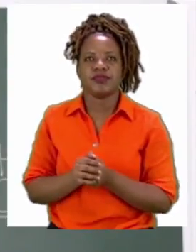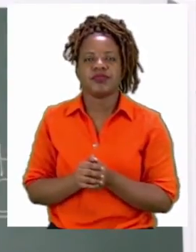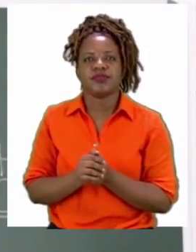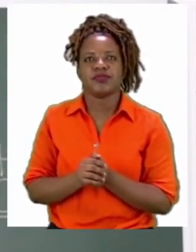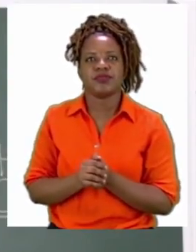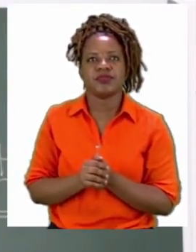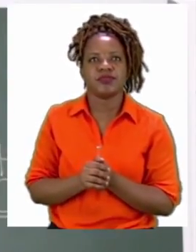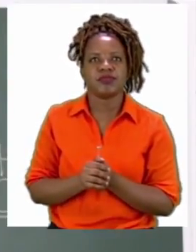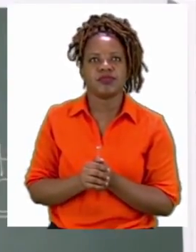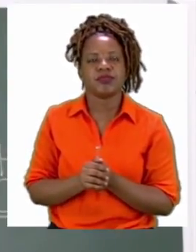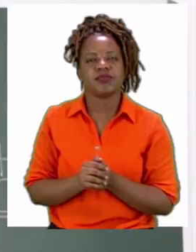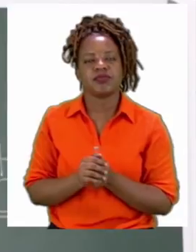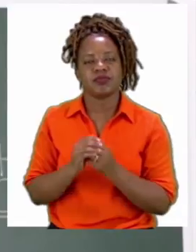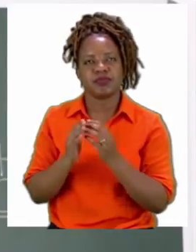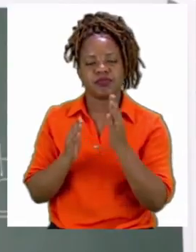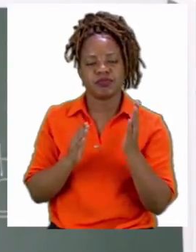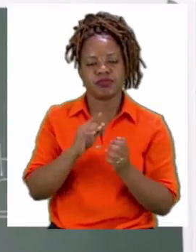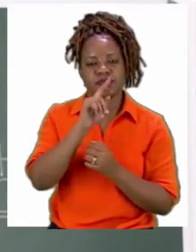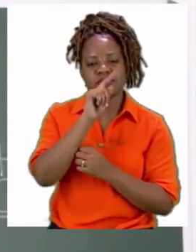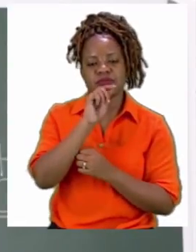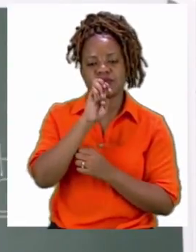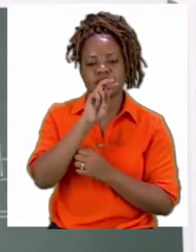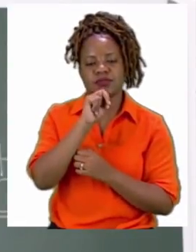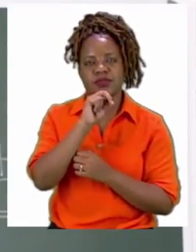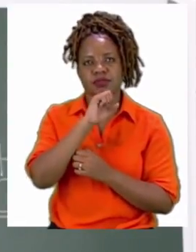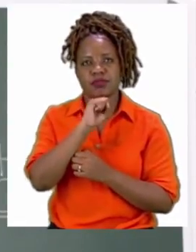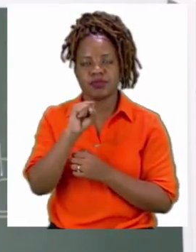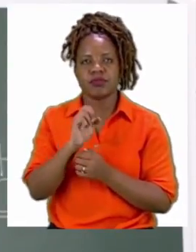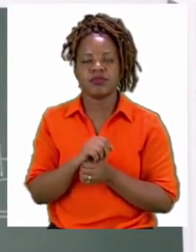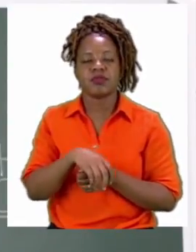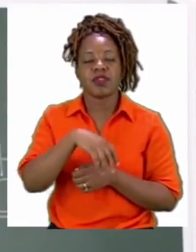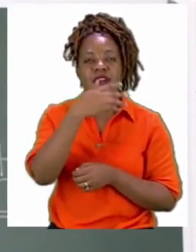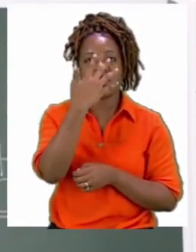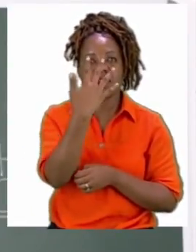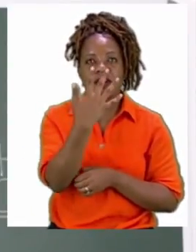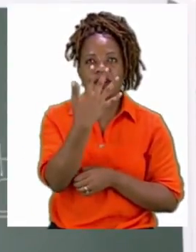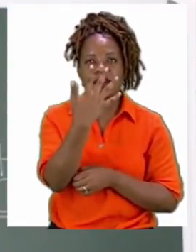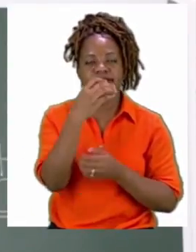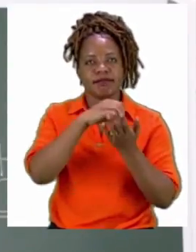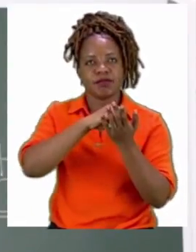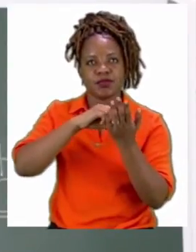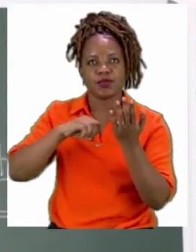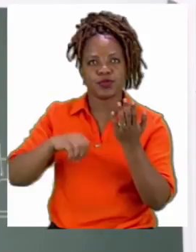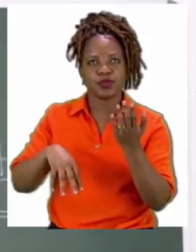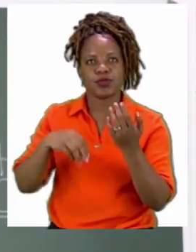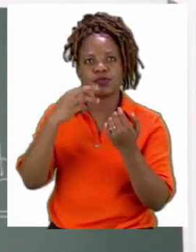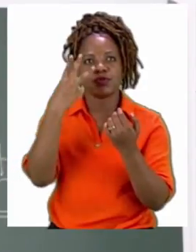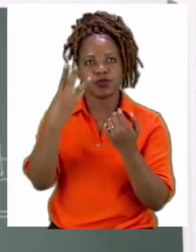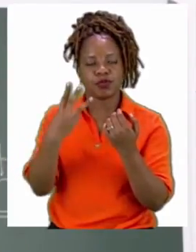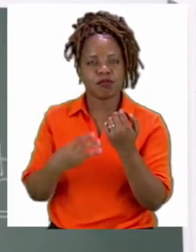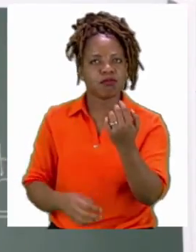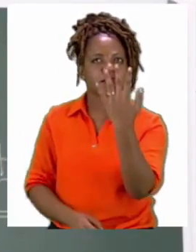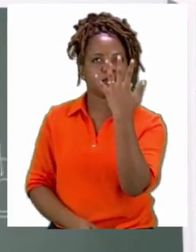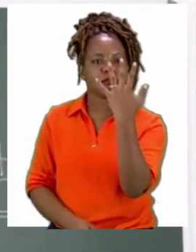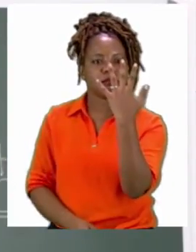After that, we're going to move to our tens and say 5 minus 3. If we have 5